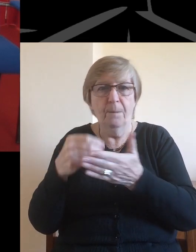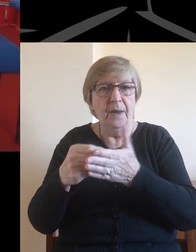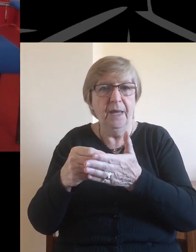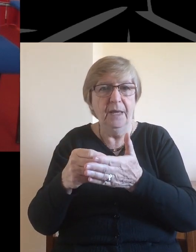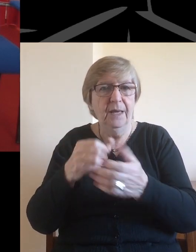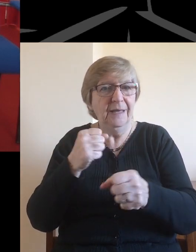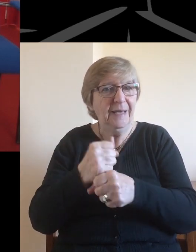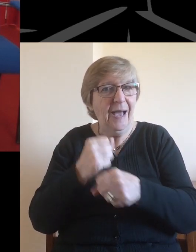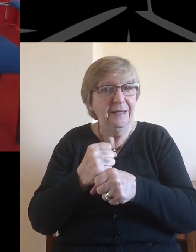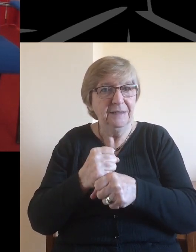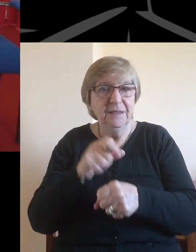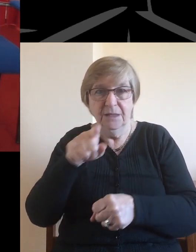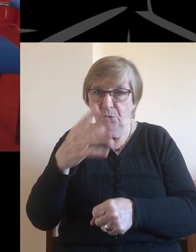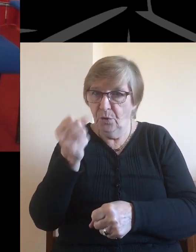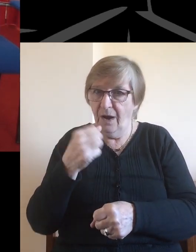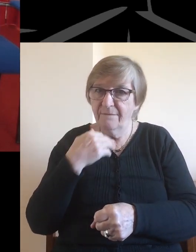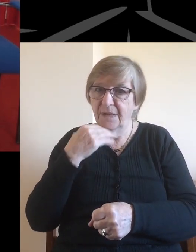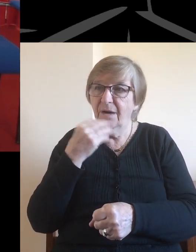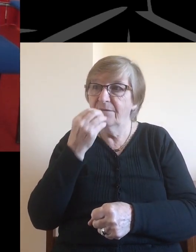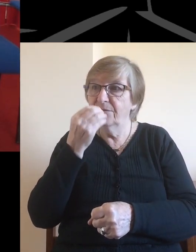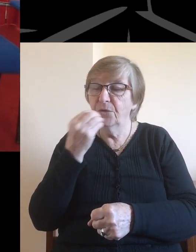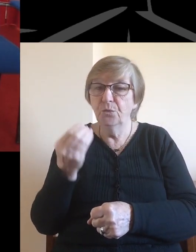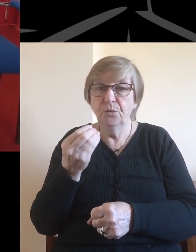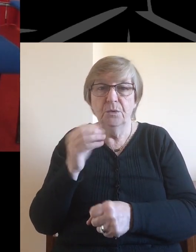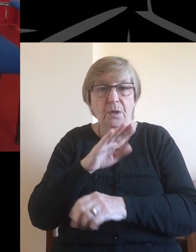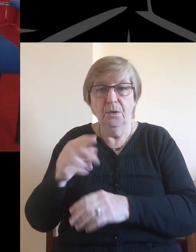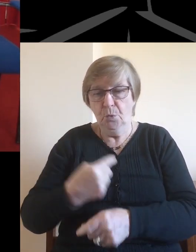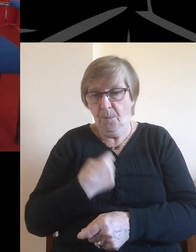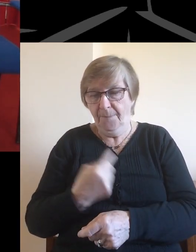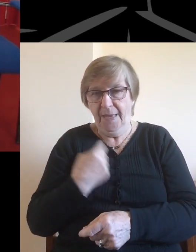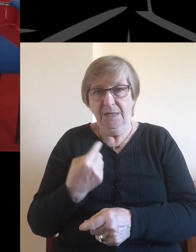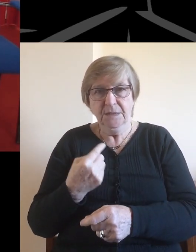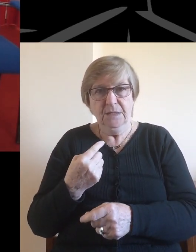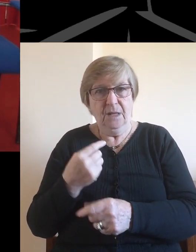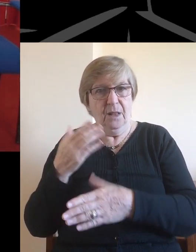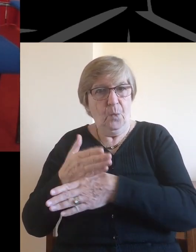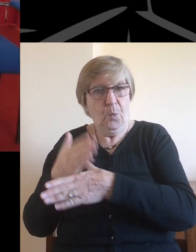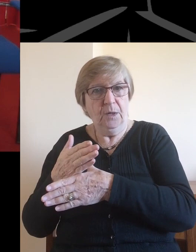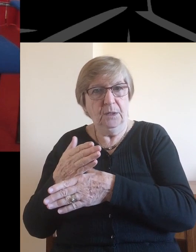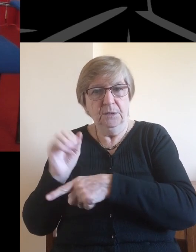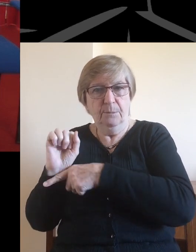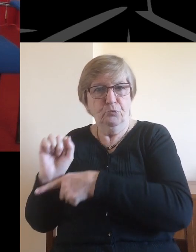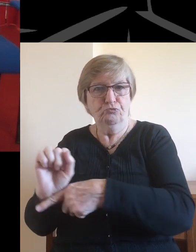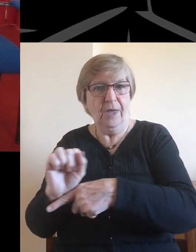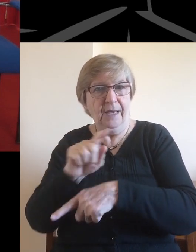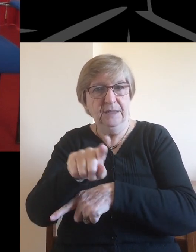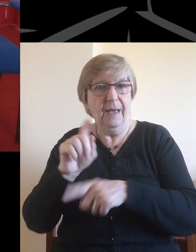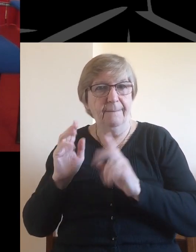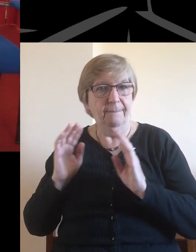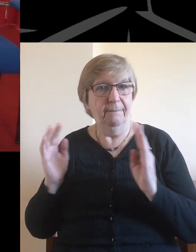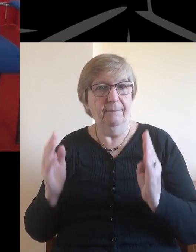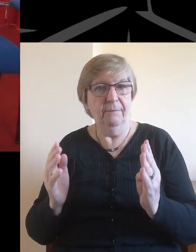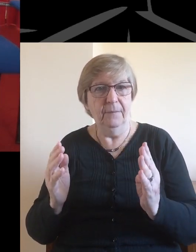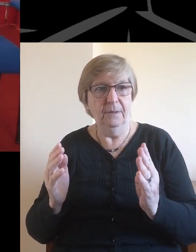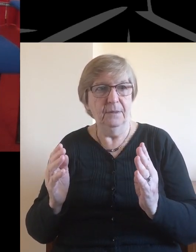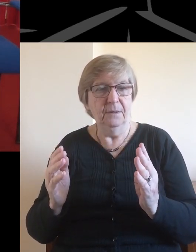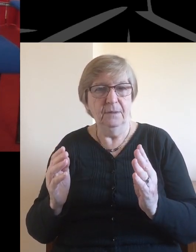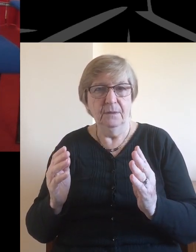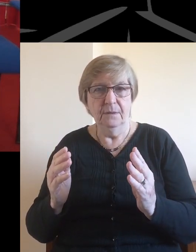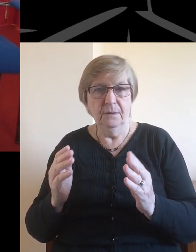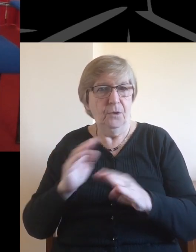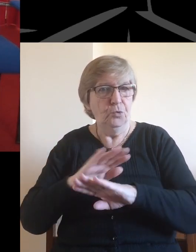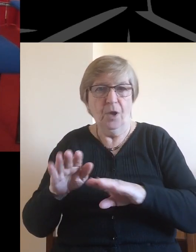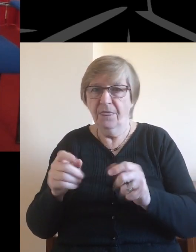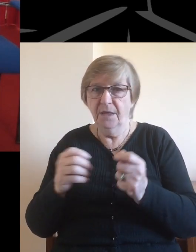to guarantee his daily bread, no personal staff to protect him from interruptions, no might to protect him